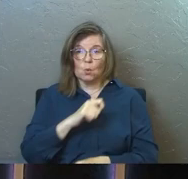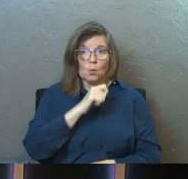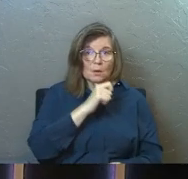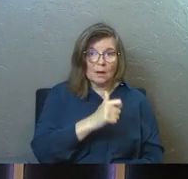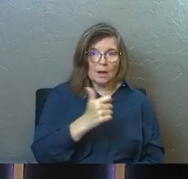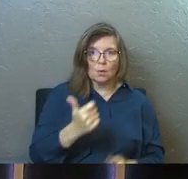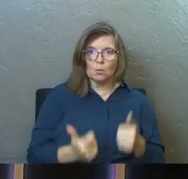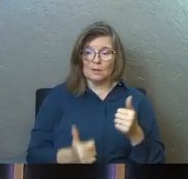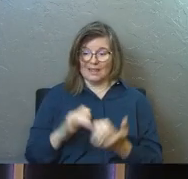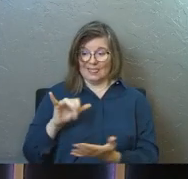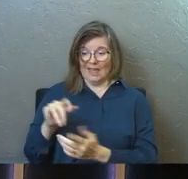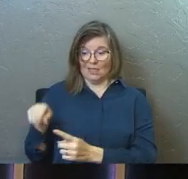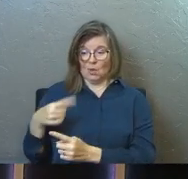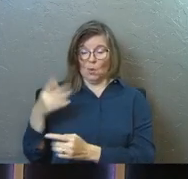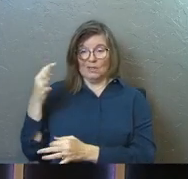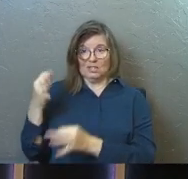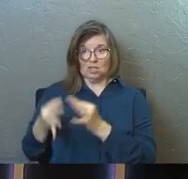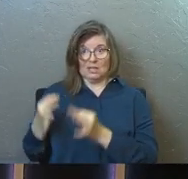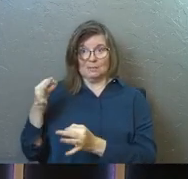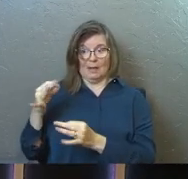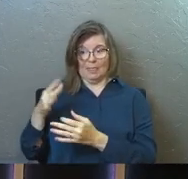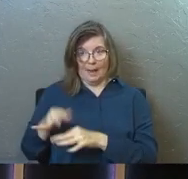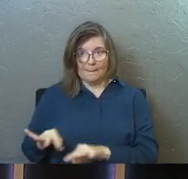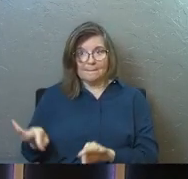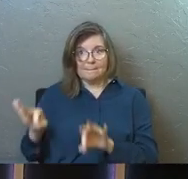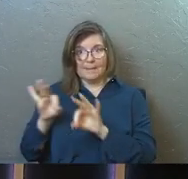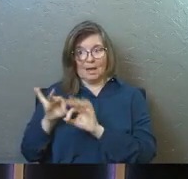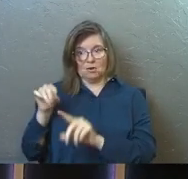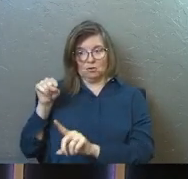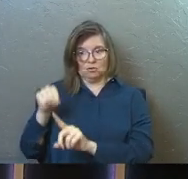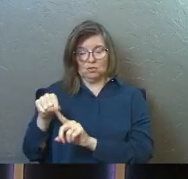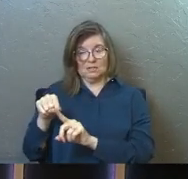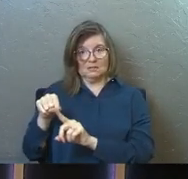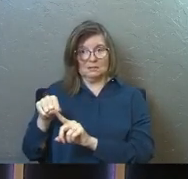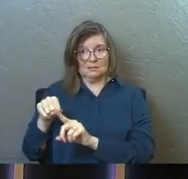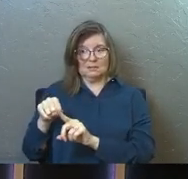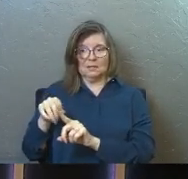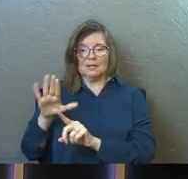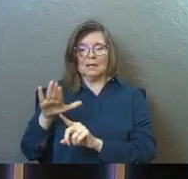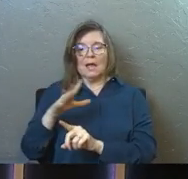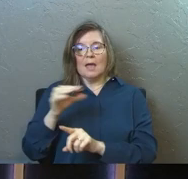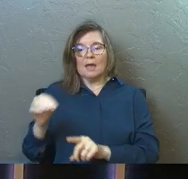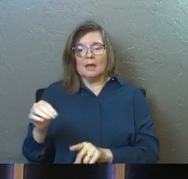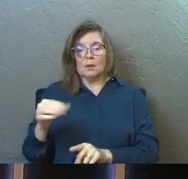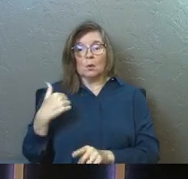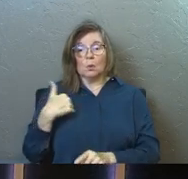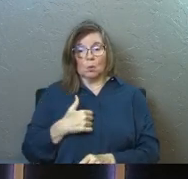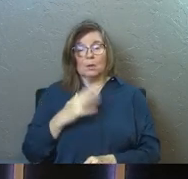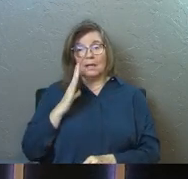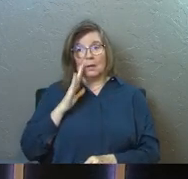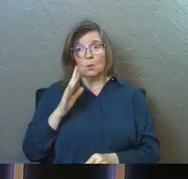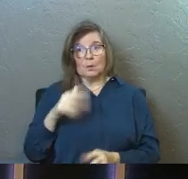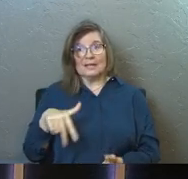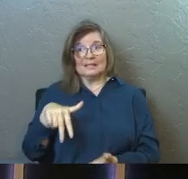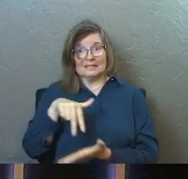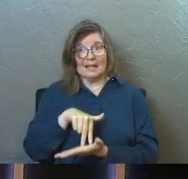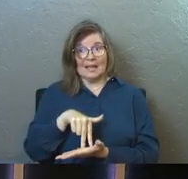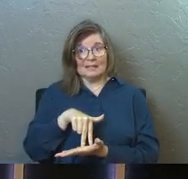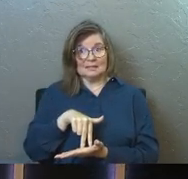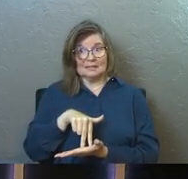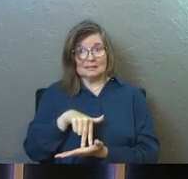not? Because it's the only judgment that matters. And he's just taking us right there. And he says, and we will